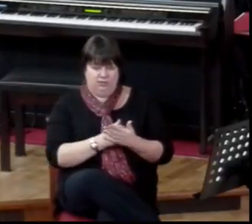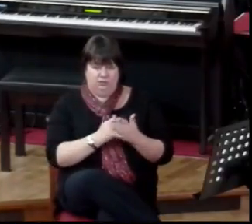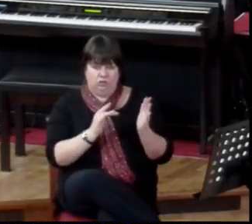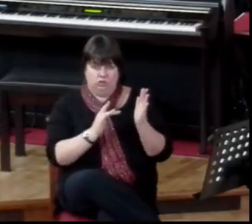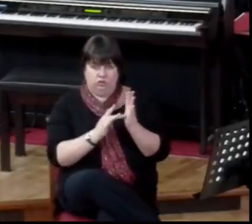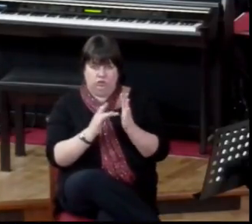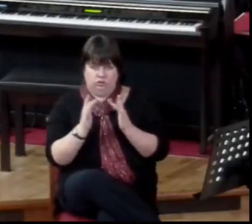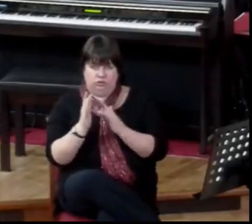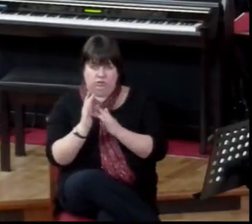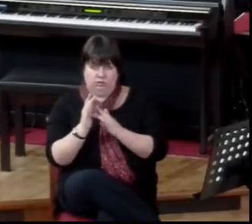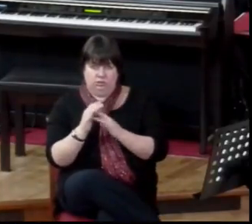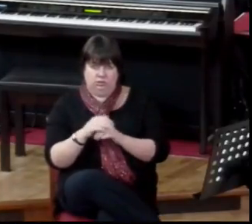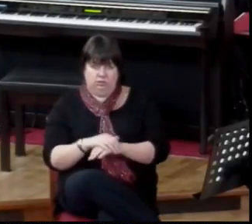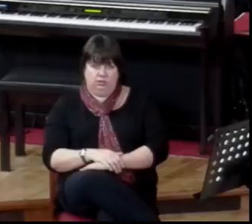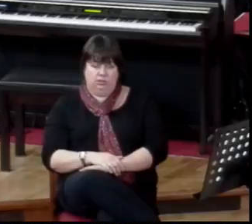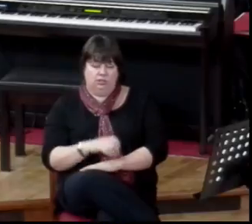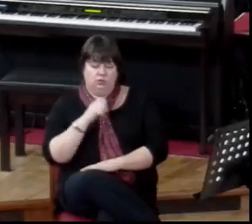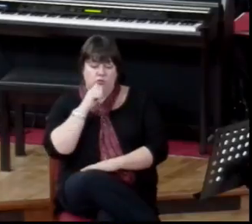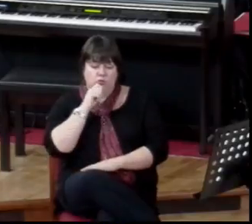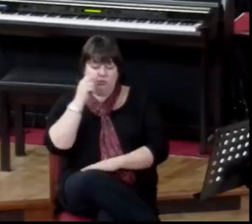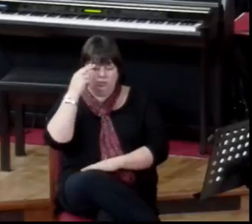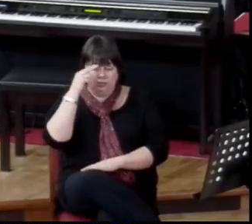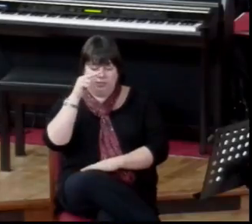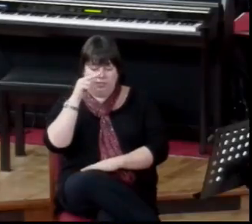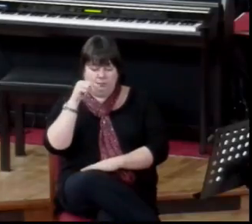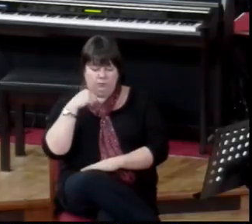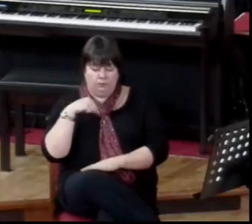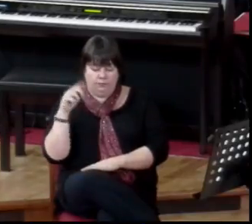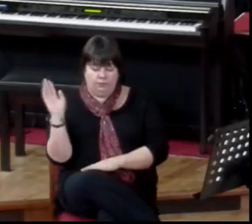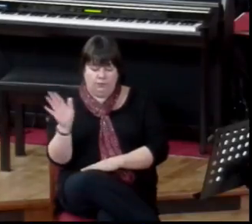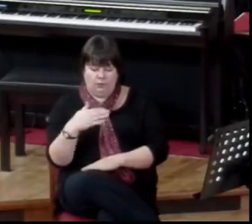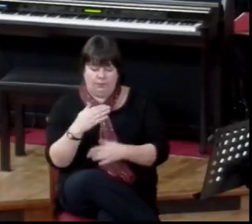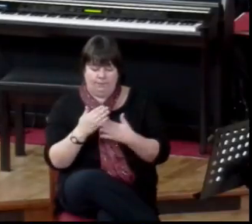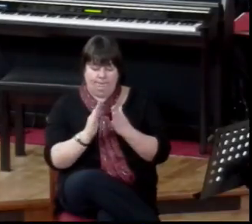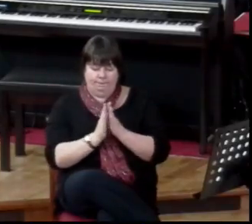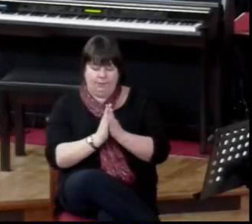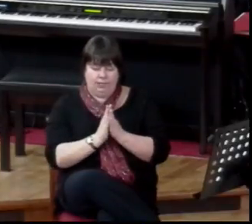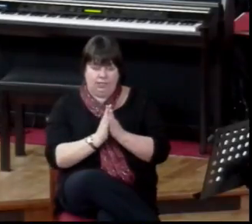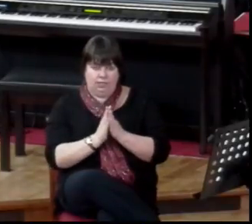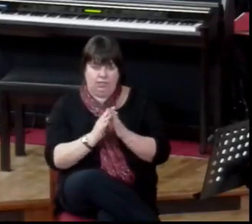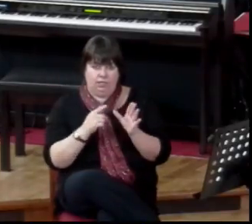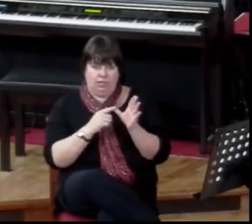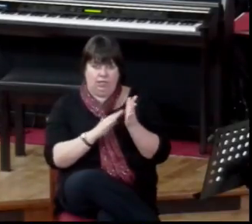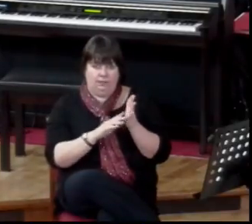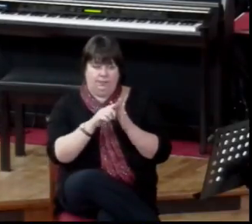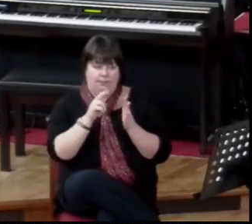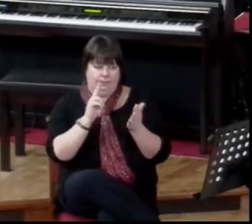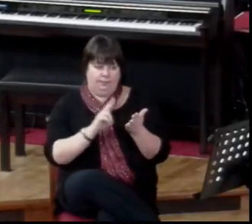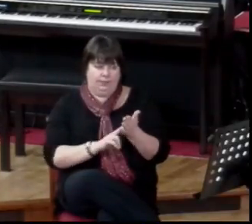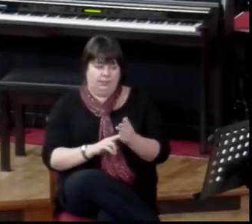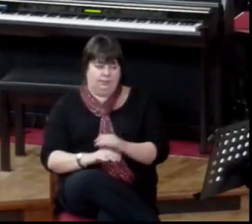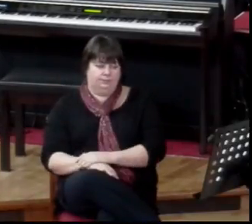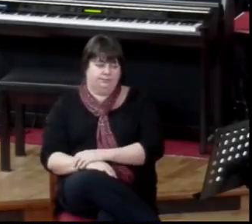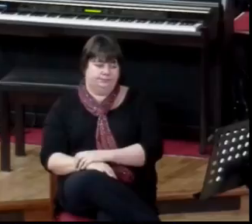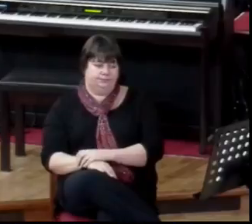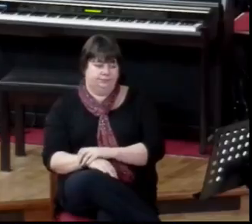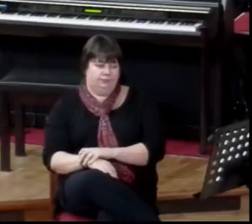Christ, in whose name we pray. Amen.